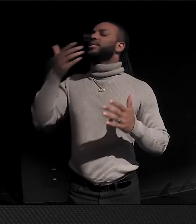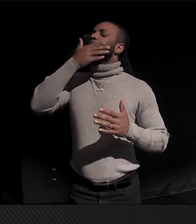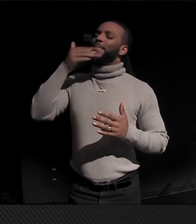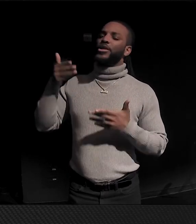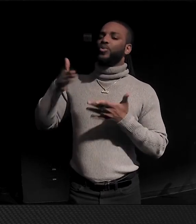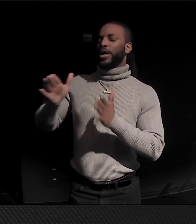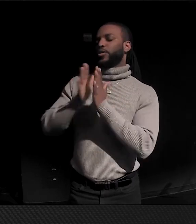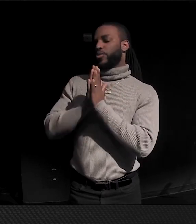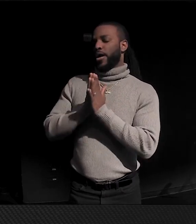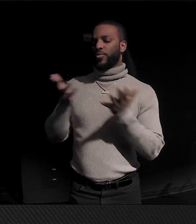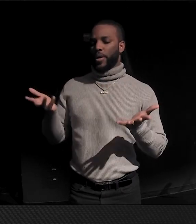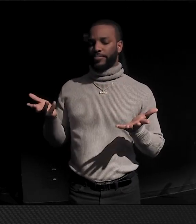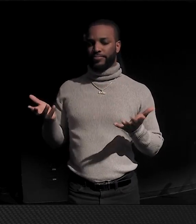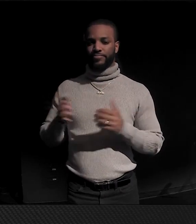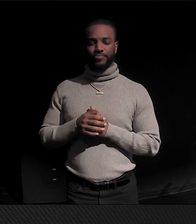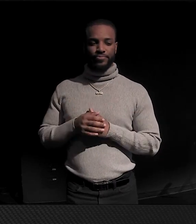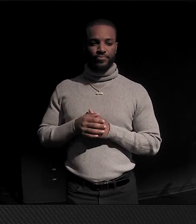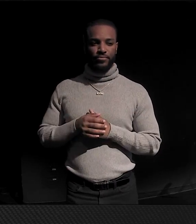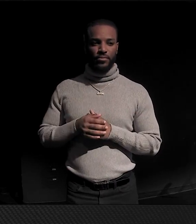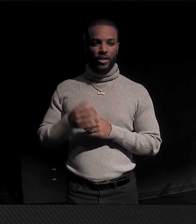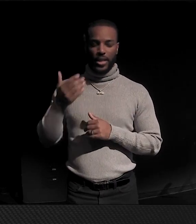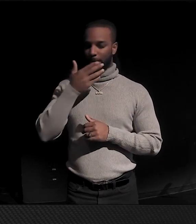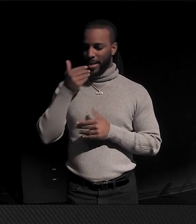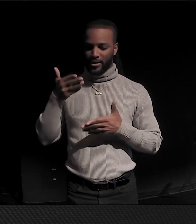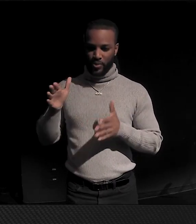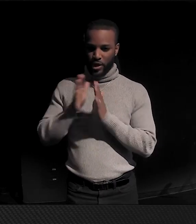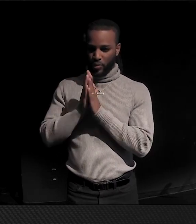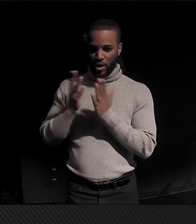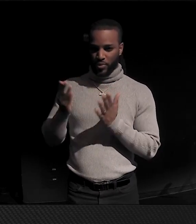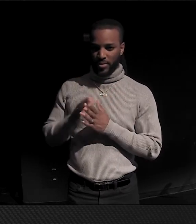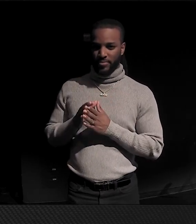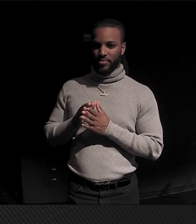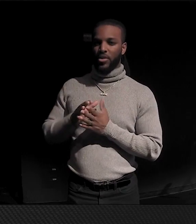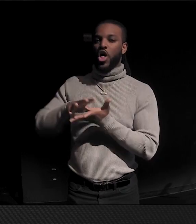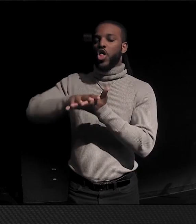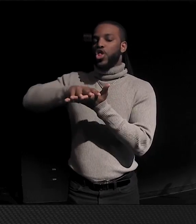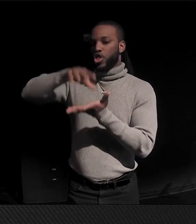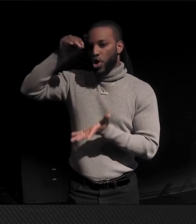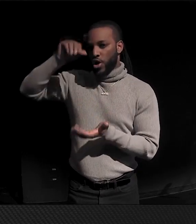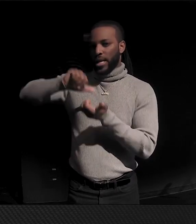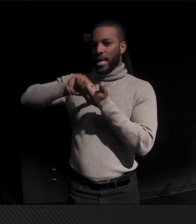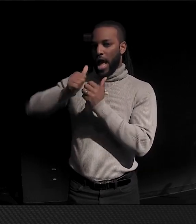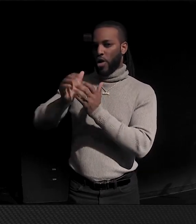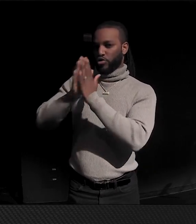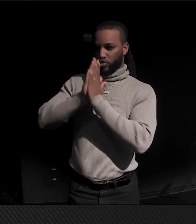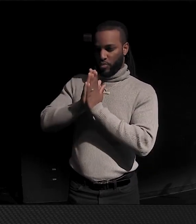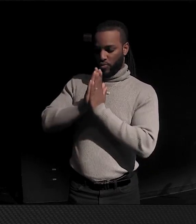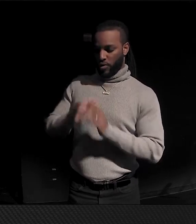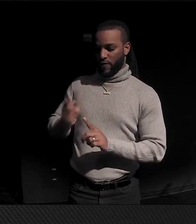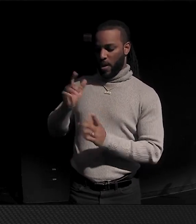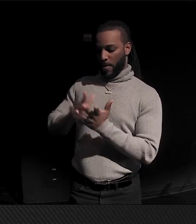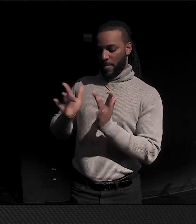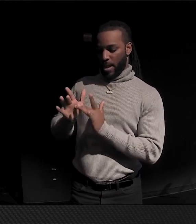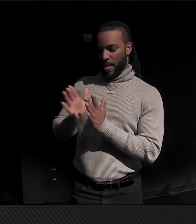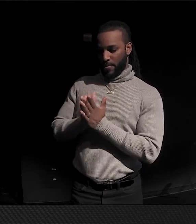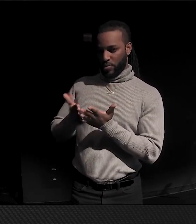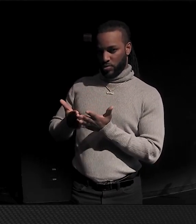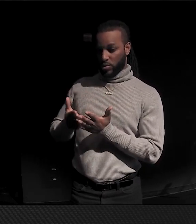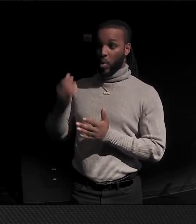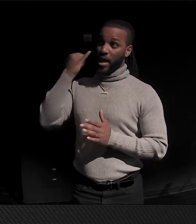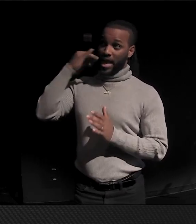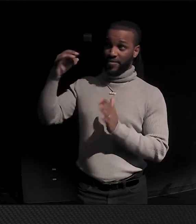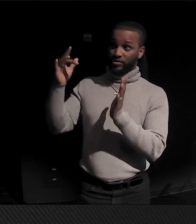next tool in our toolbox for prayer? It's learning how to pray the scriptures. Because if Jesus is the